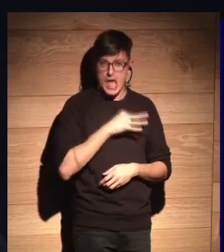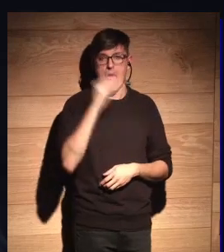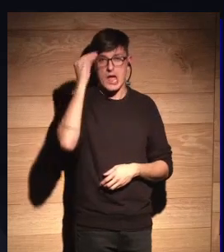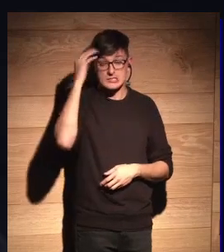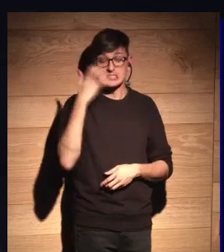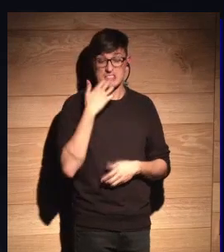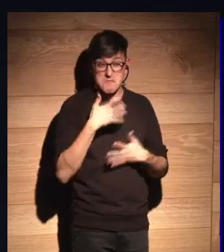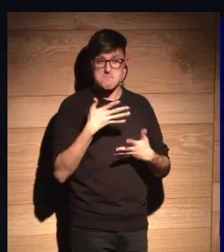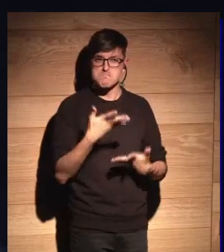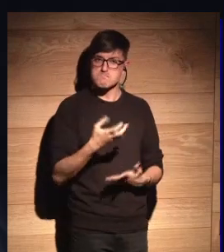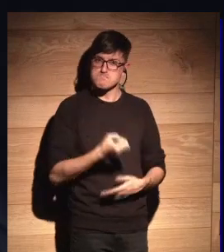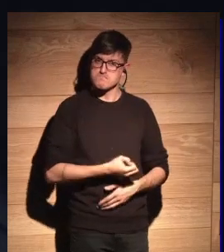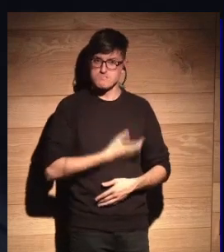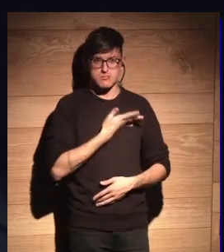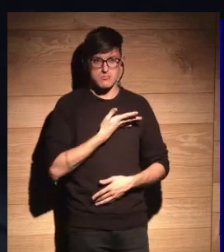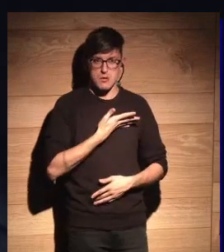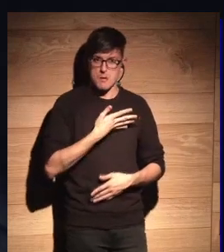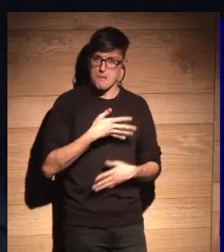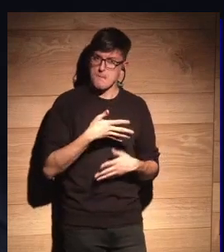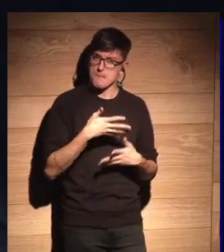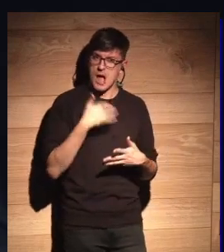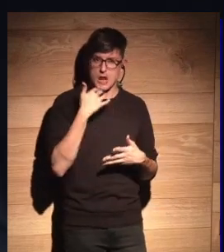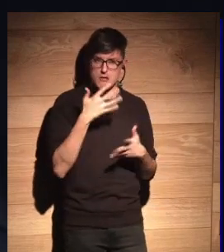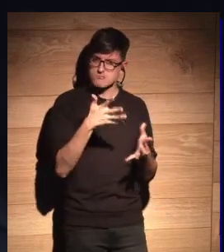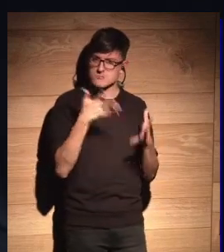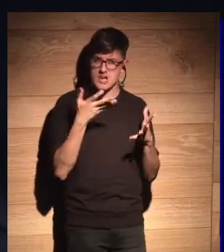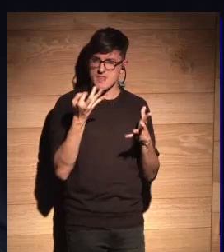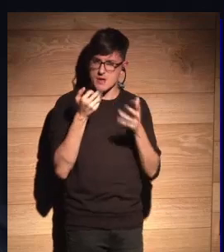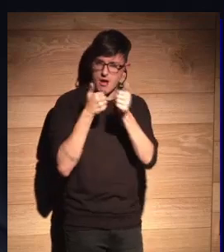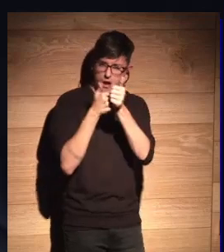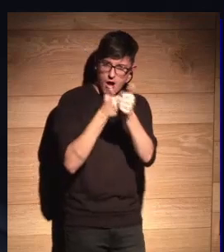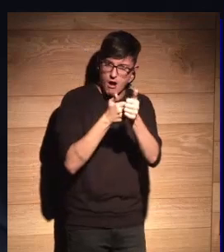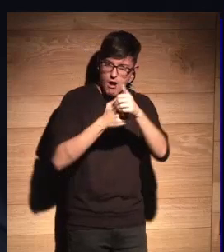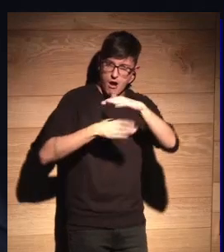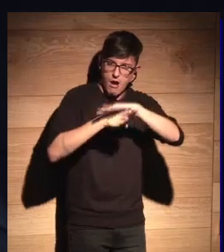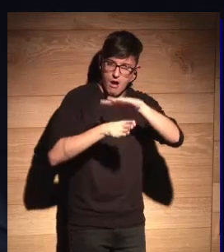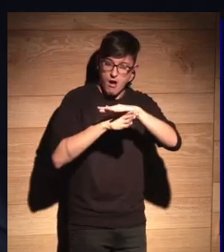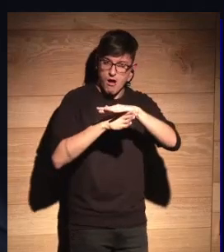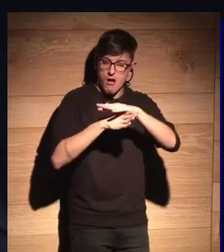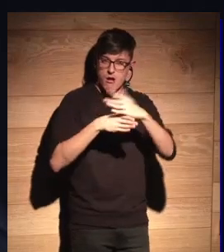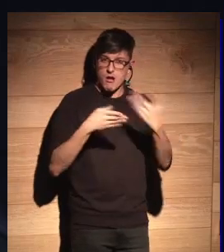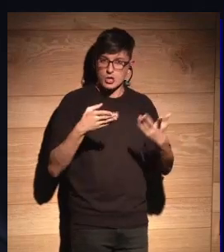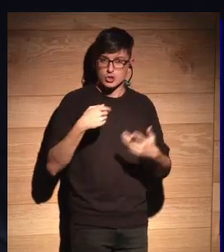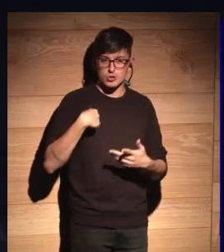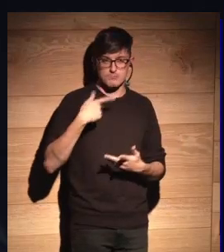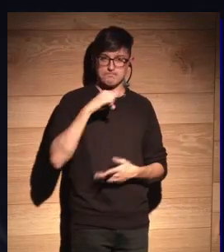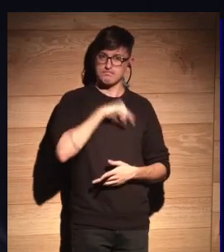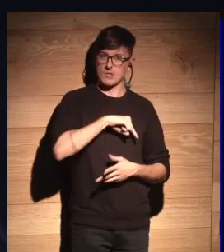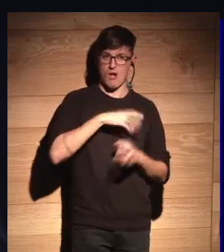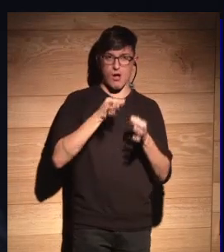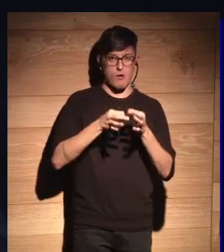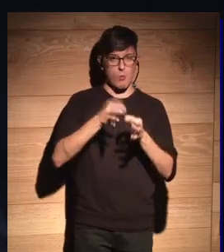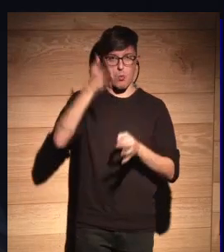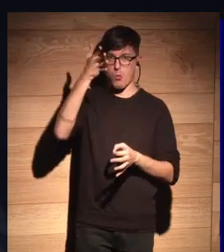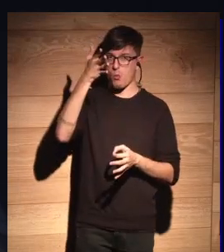then, you know, follow that. And so I felt really fortunate that I was able to continue